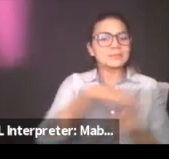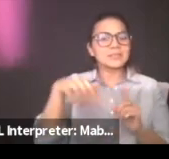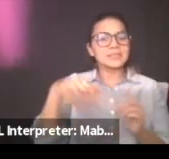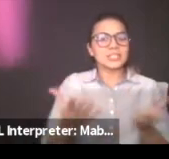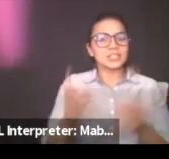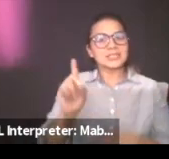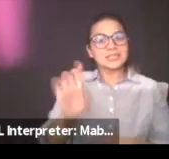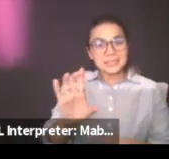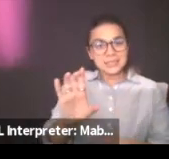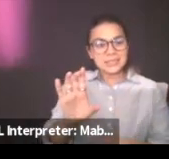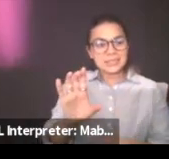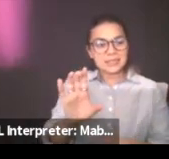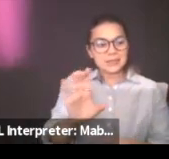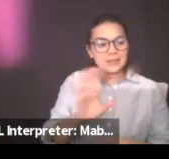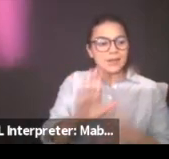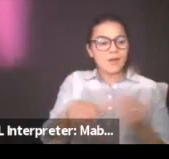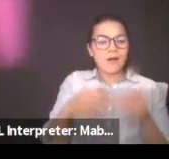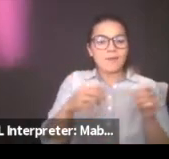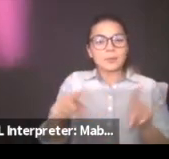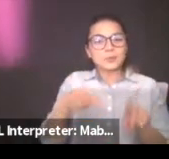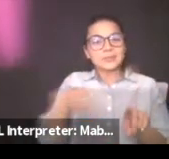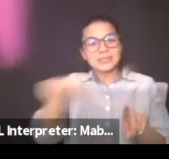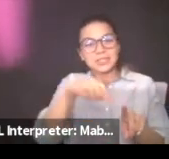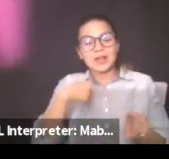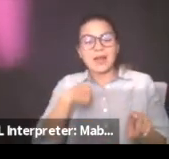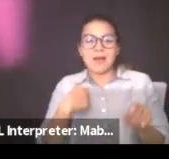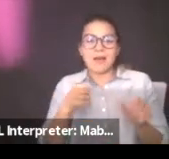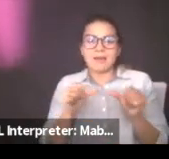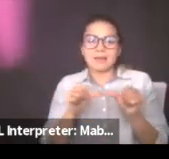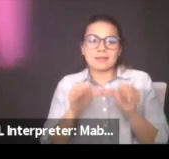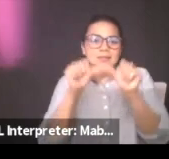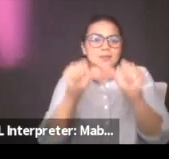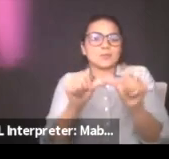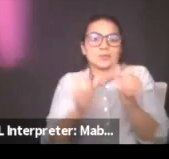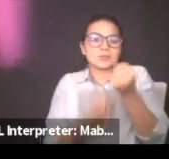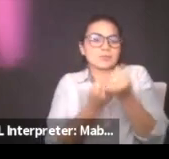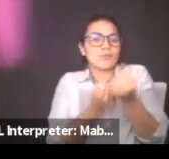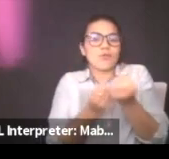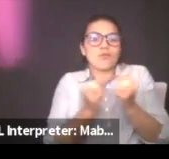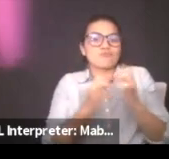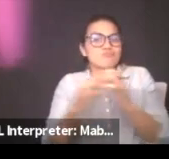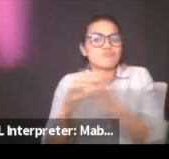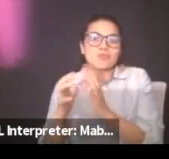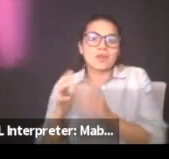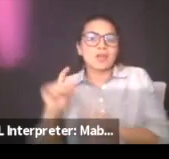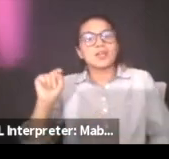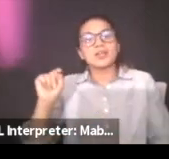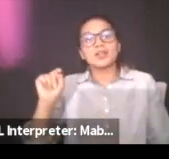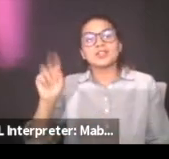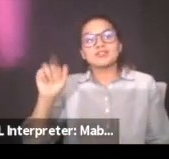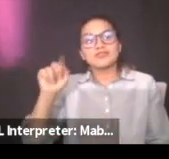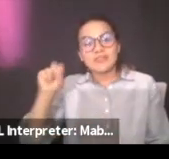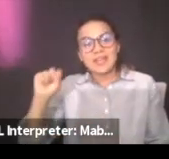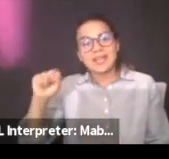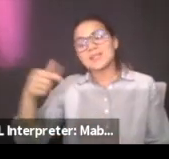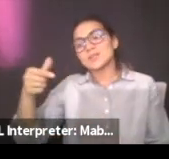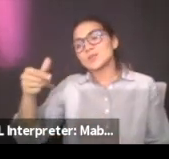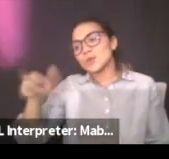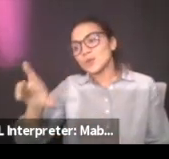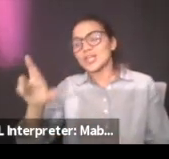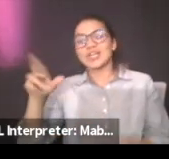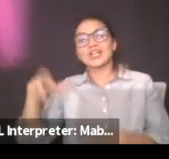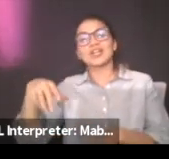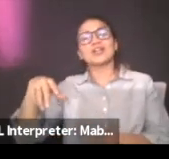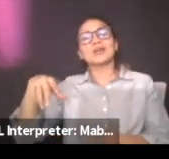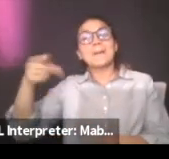helped to support the creation and continue to help support the creation of a queer and trans-led, people of color-led